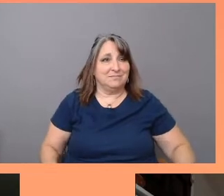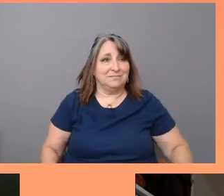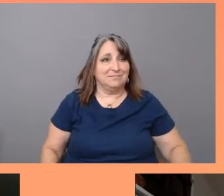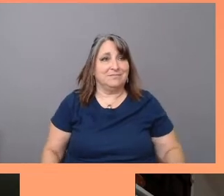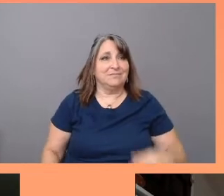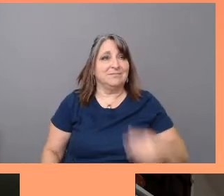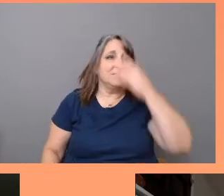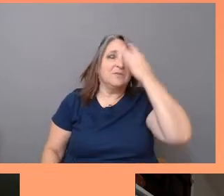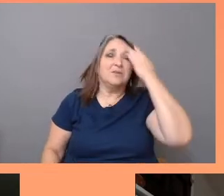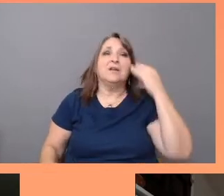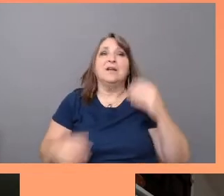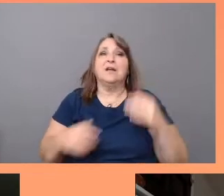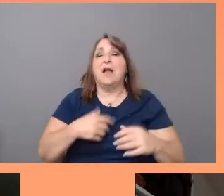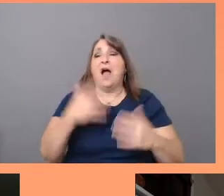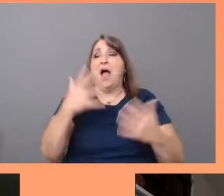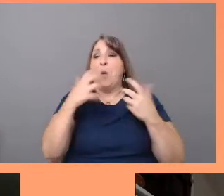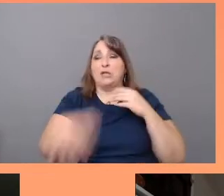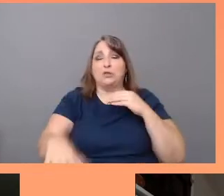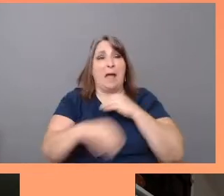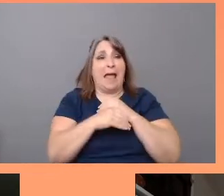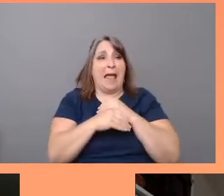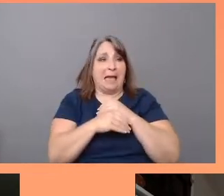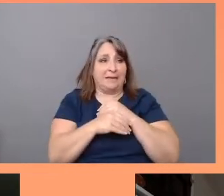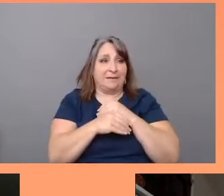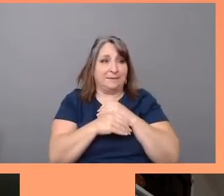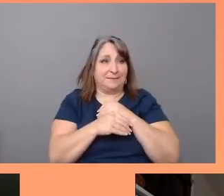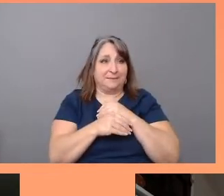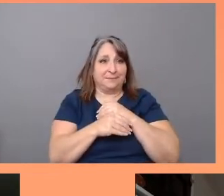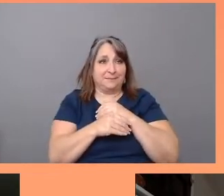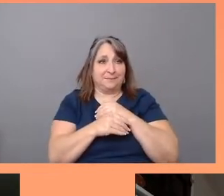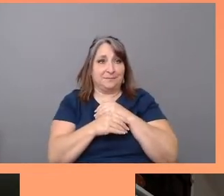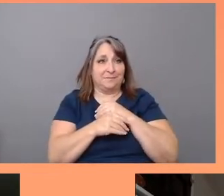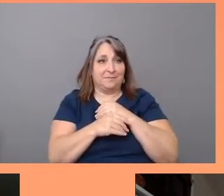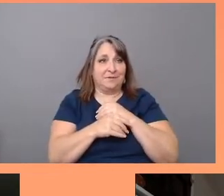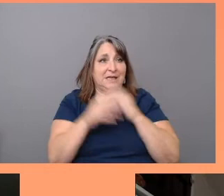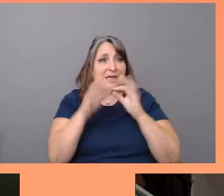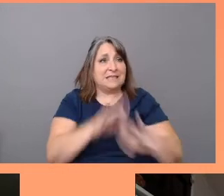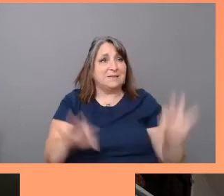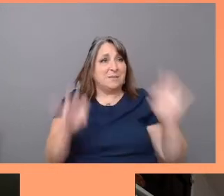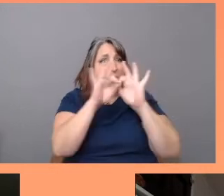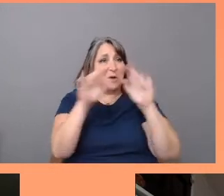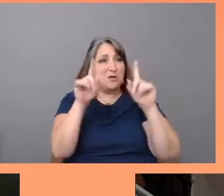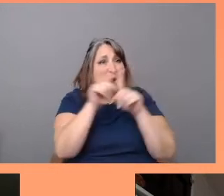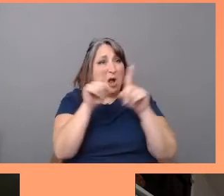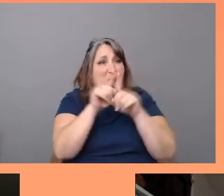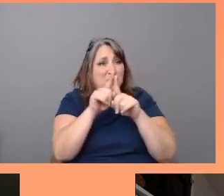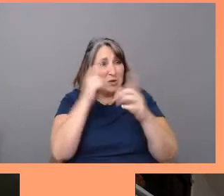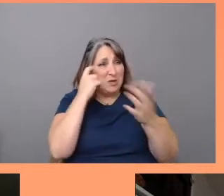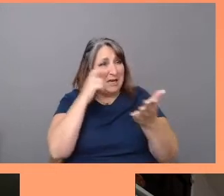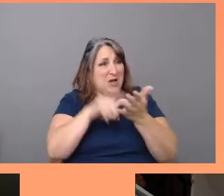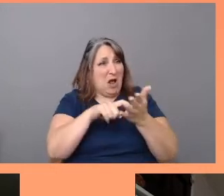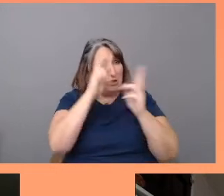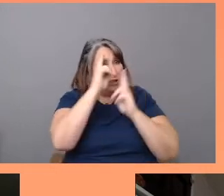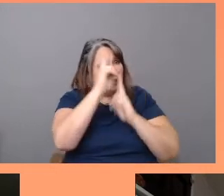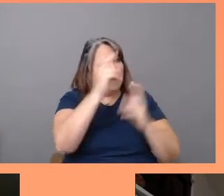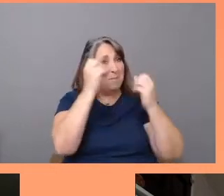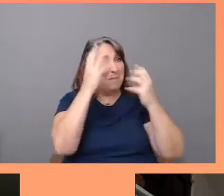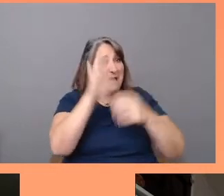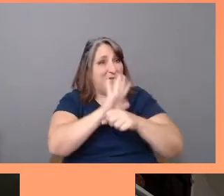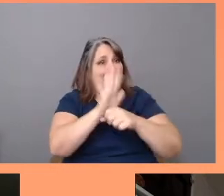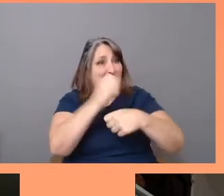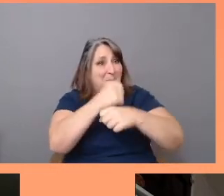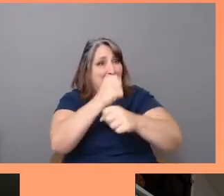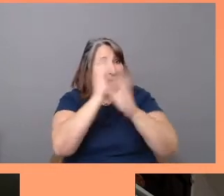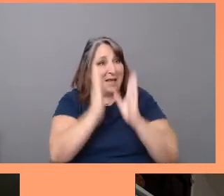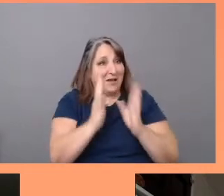Yeah, and I mean, the last thing I would just like to add is, I mean, I think it's important to also acknowledge that there's a lot of filmmakers who